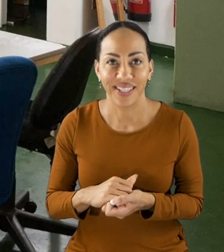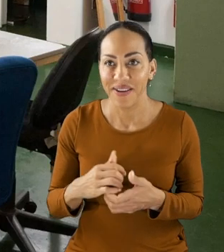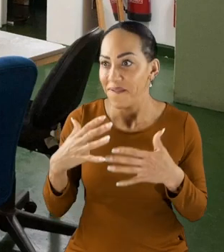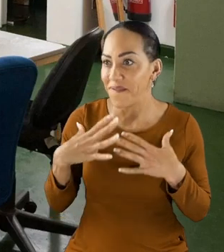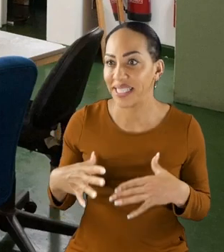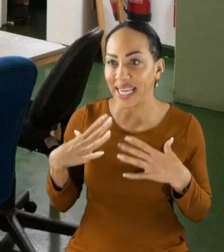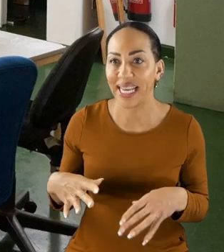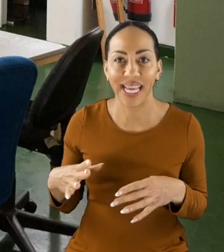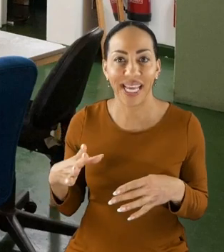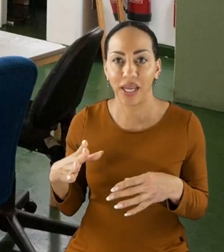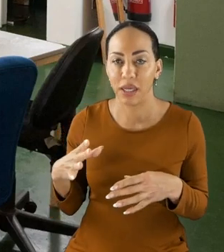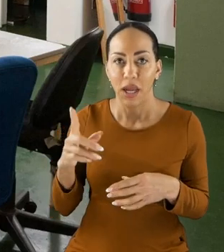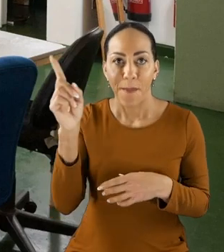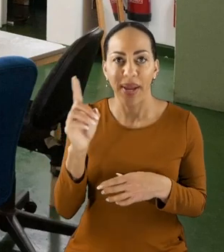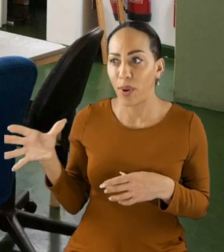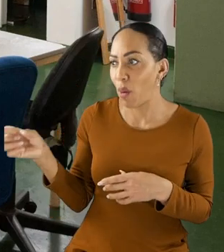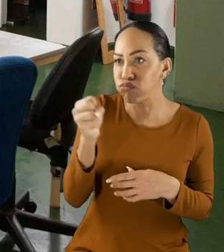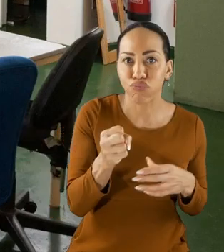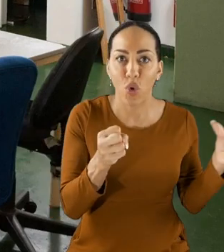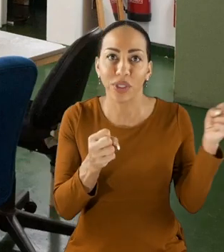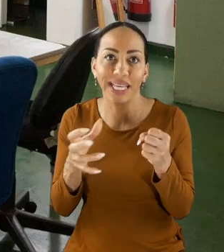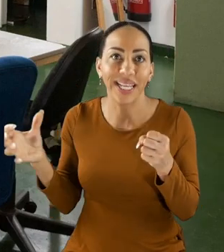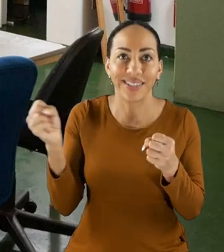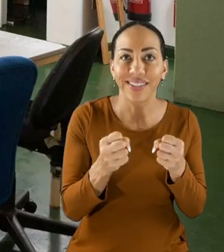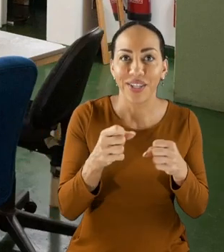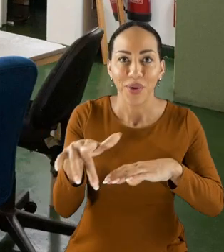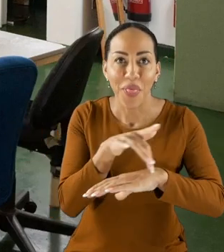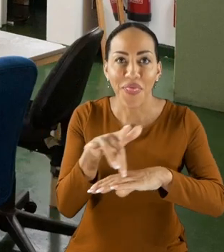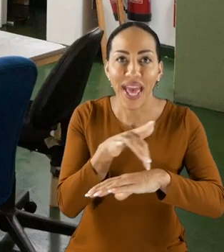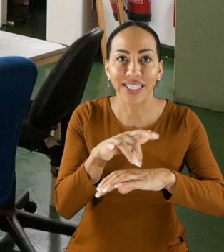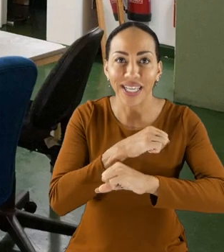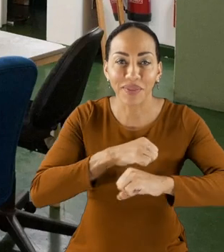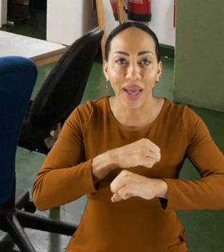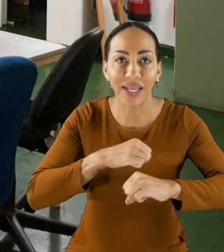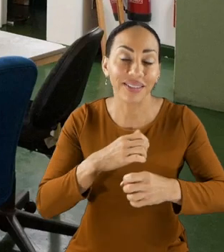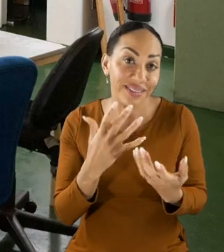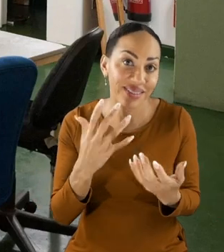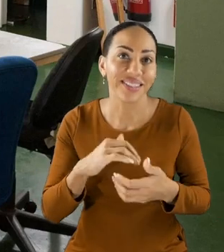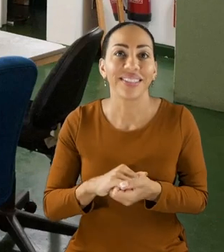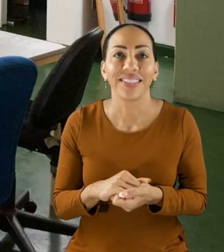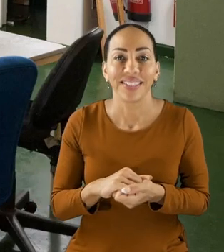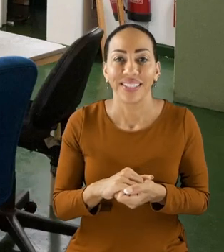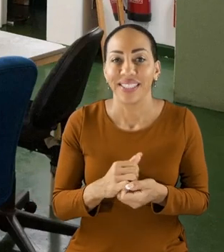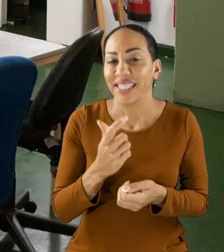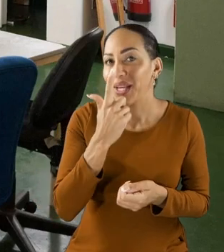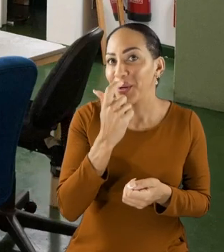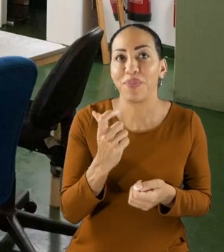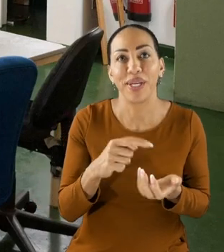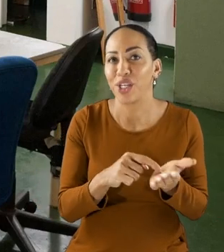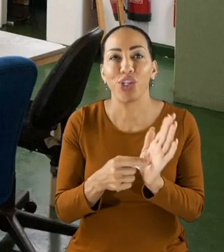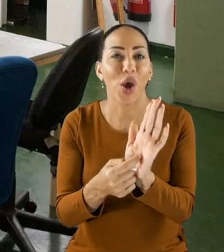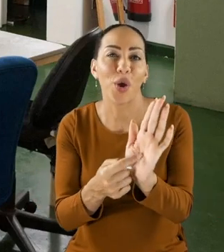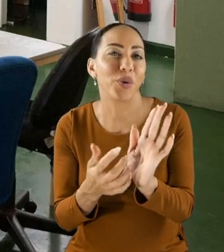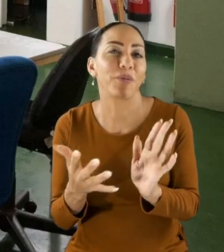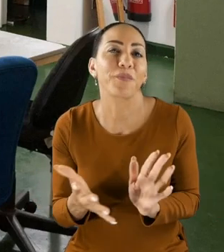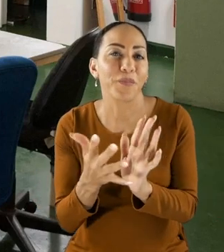how these people are brought into a kind of presence in this sort of theatrical space, and that equally could be then manifested in